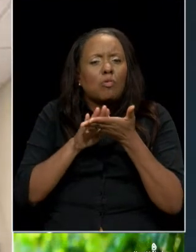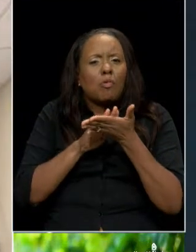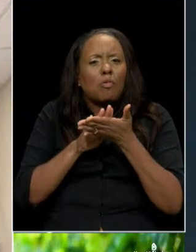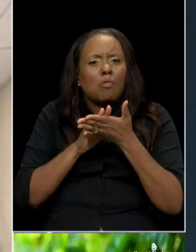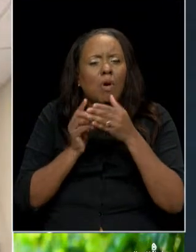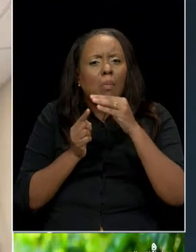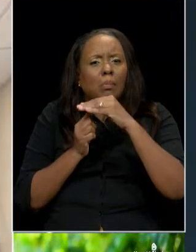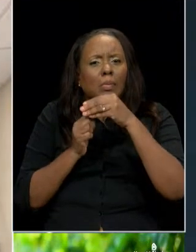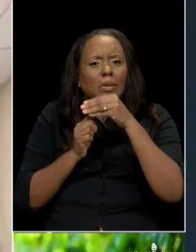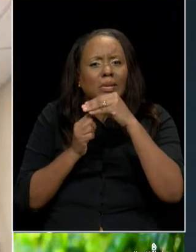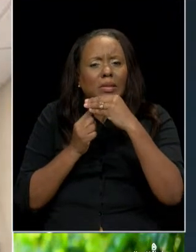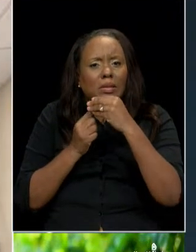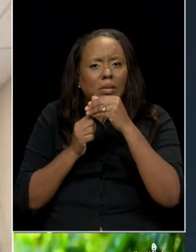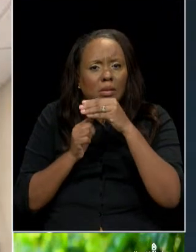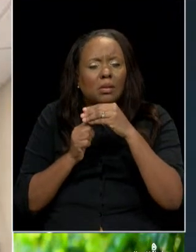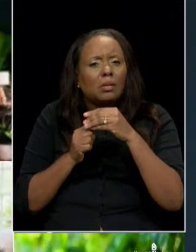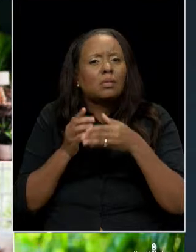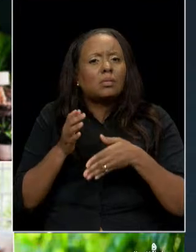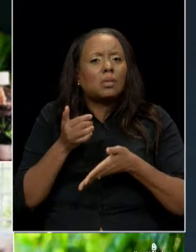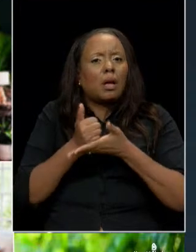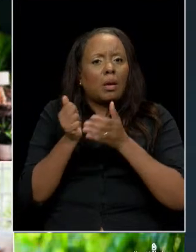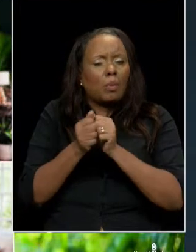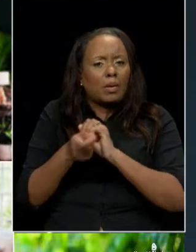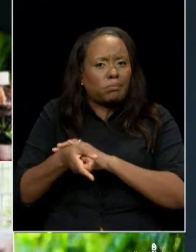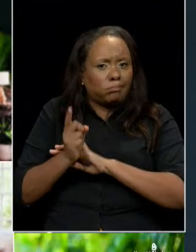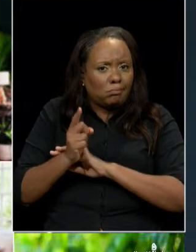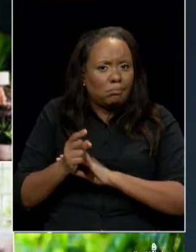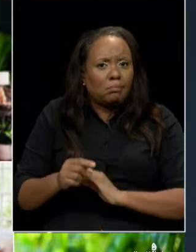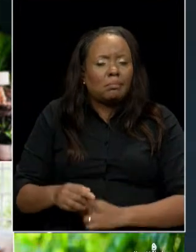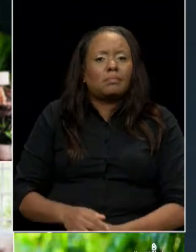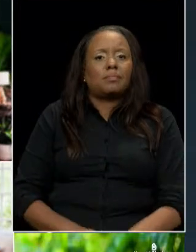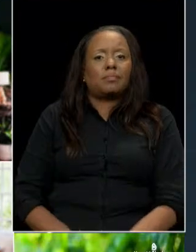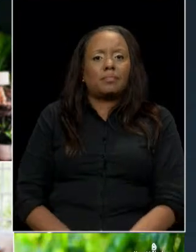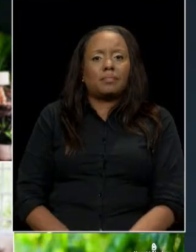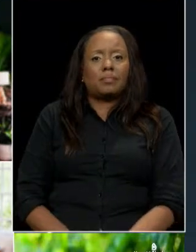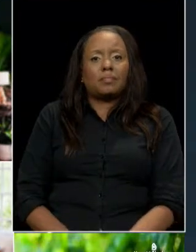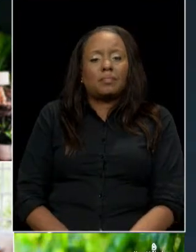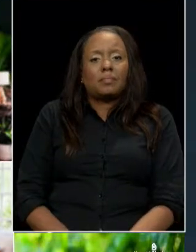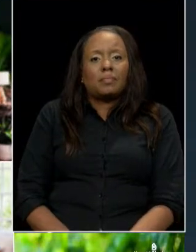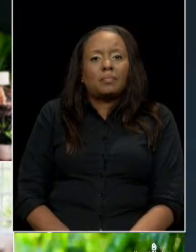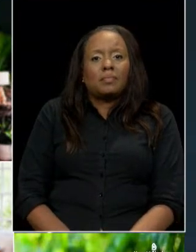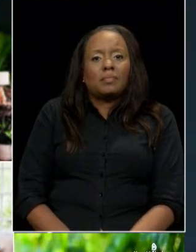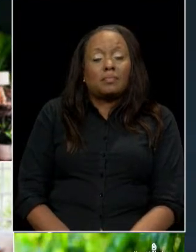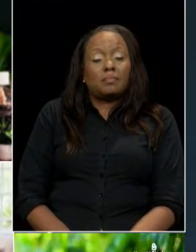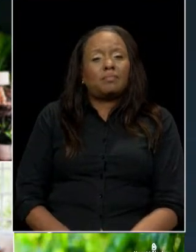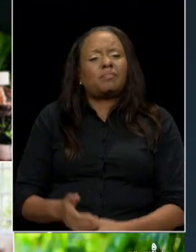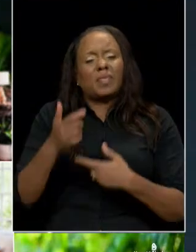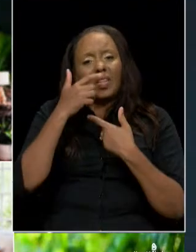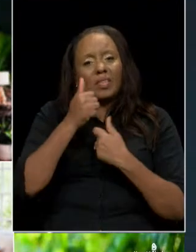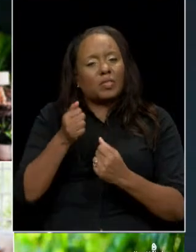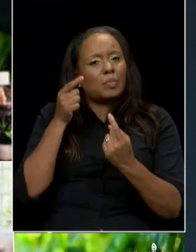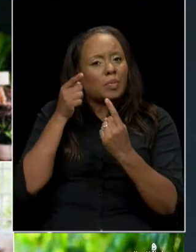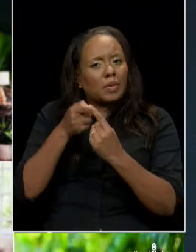erections. Dr. Rouse, you mentioned though an interesting point. You mentioned that women with diabetes